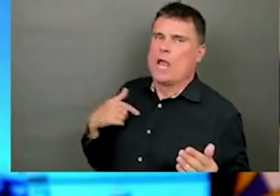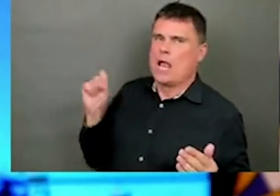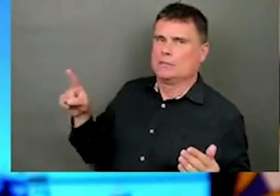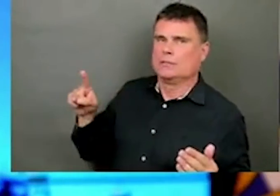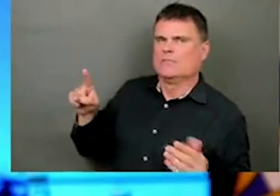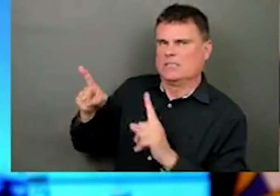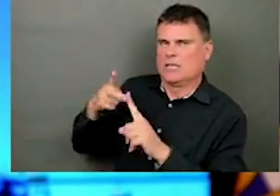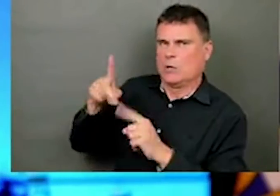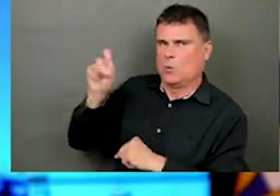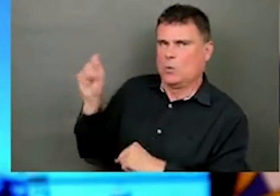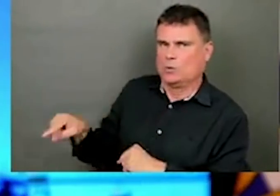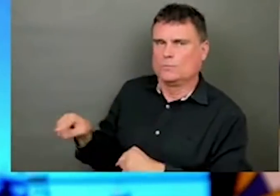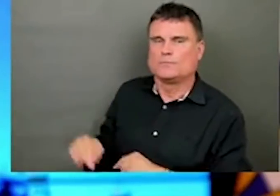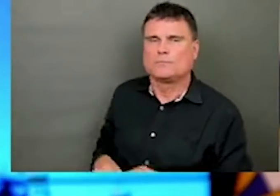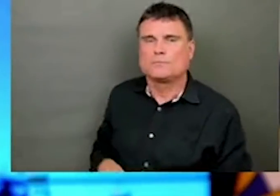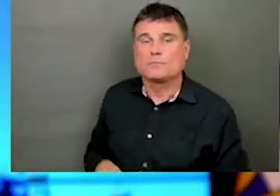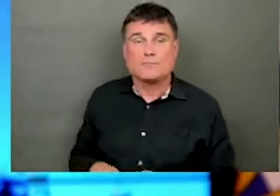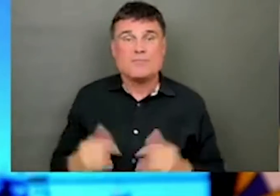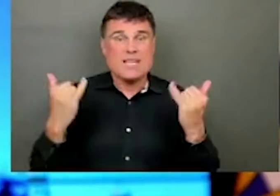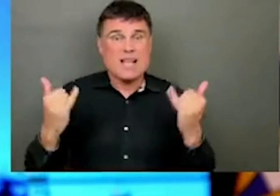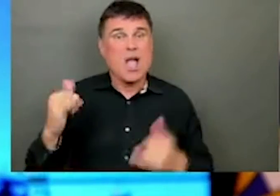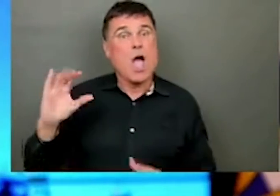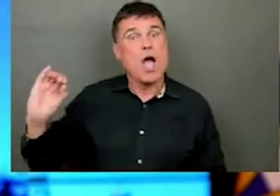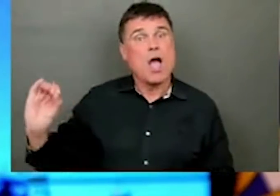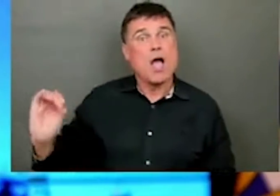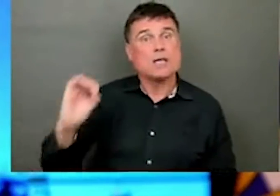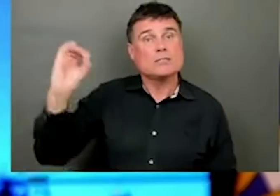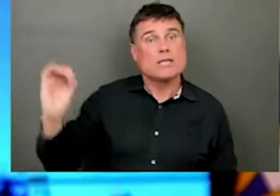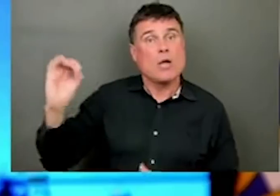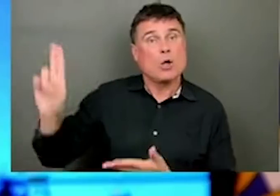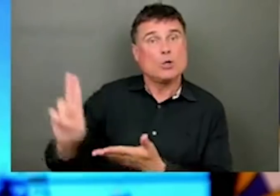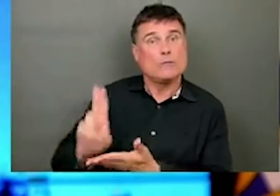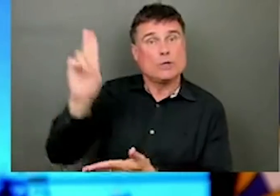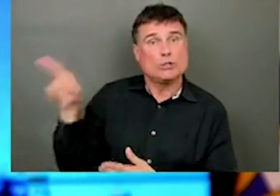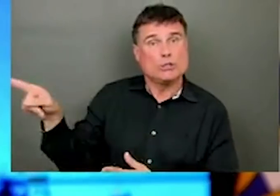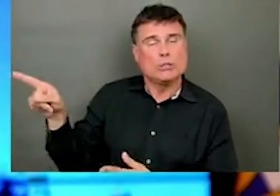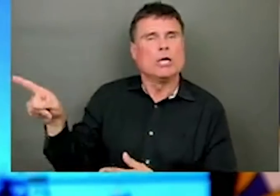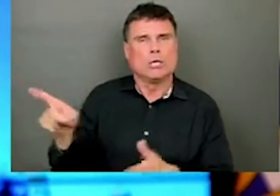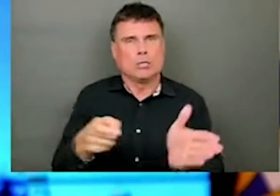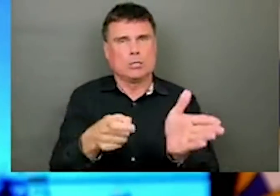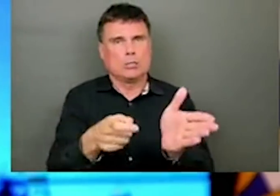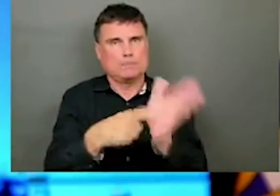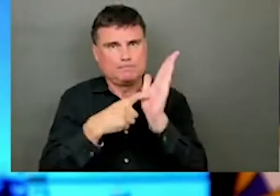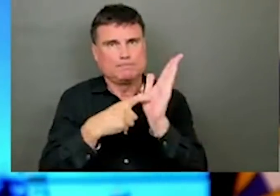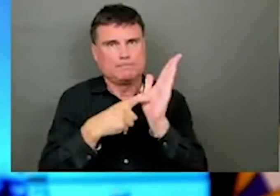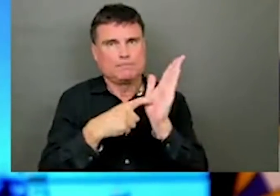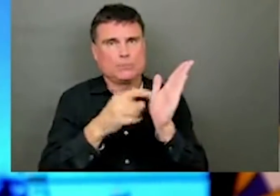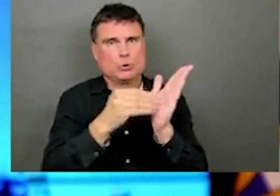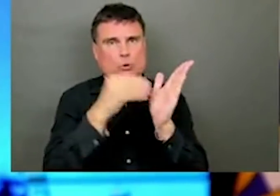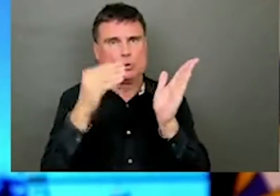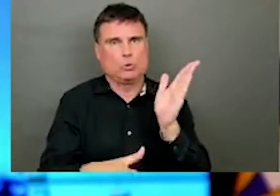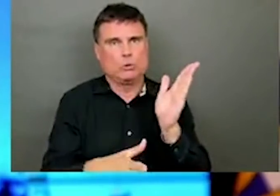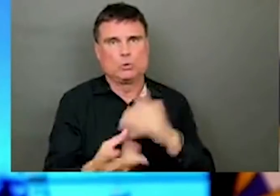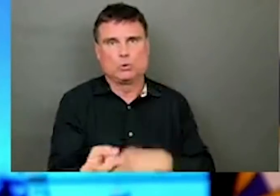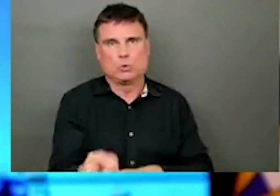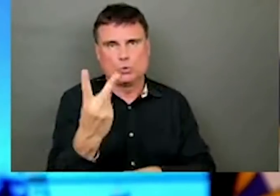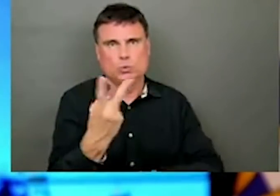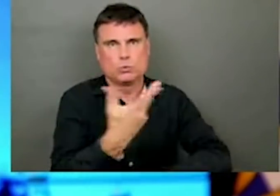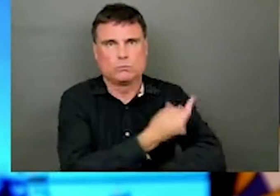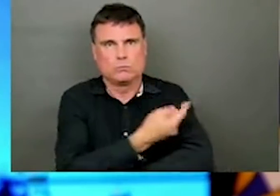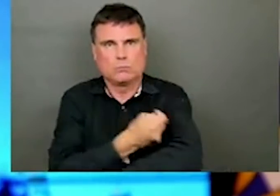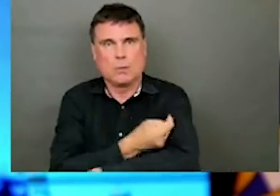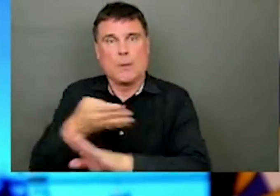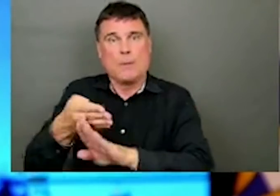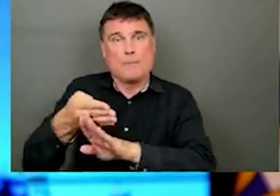Most prominent universities in Ontario have now made vaccinations mandatory. Are you recommending that universities here take their own